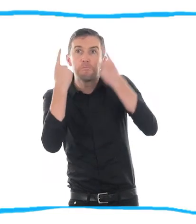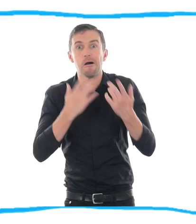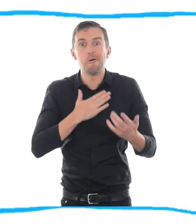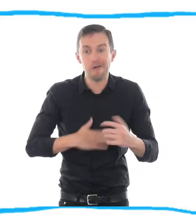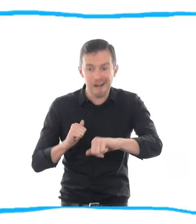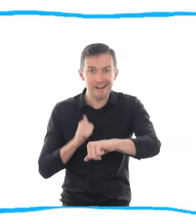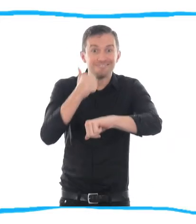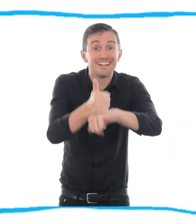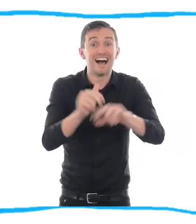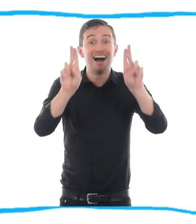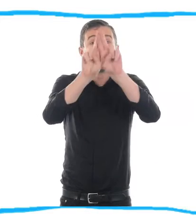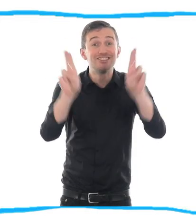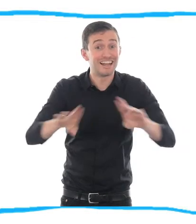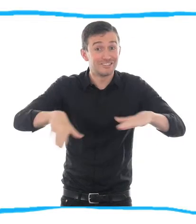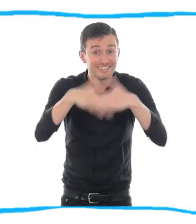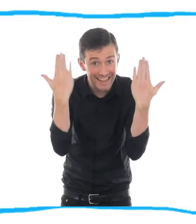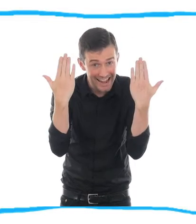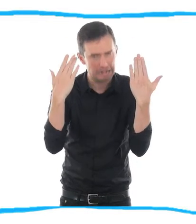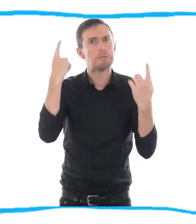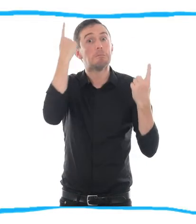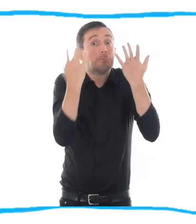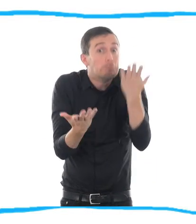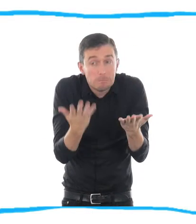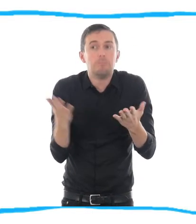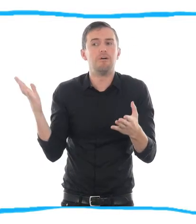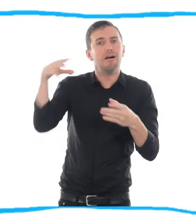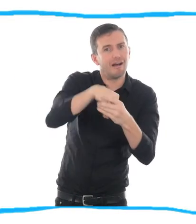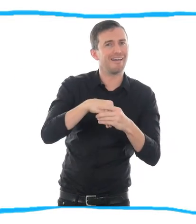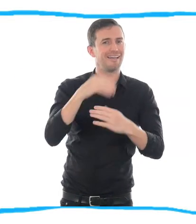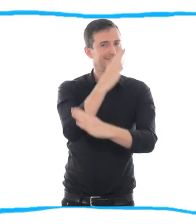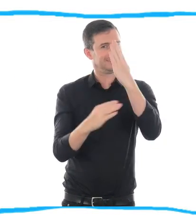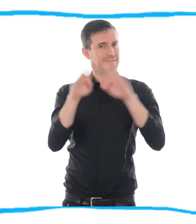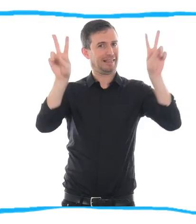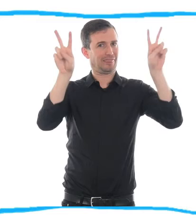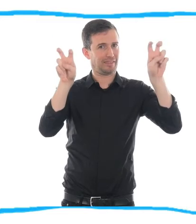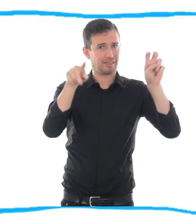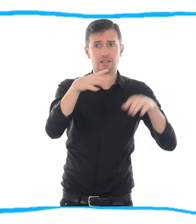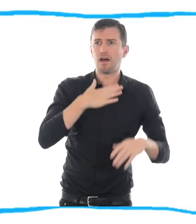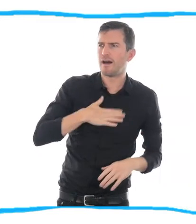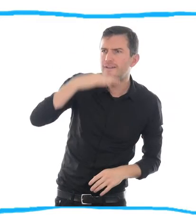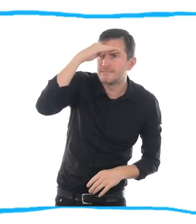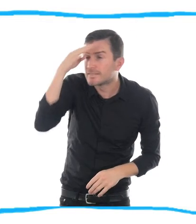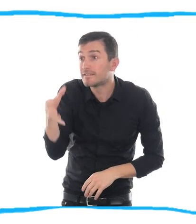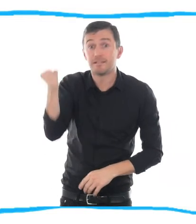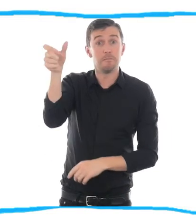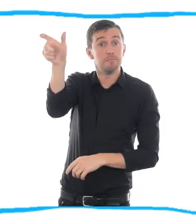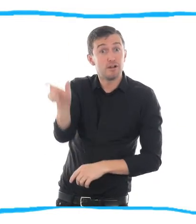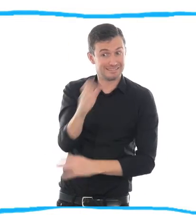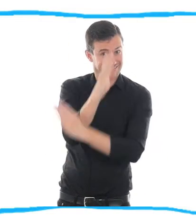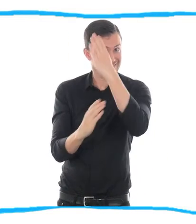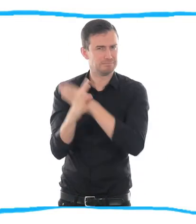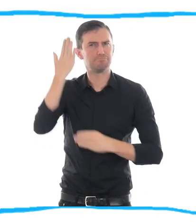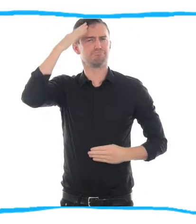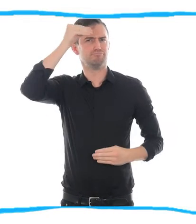If you're hosting an International Day or event, think about featuring disability as a theme. you can invite guest speakers who are experts in their